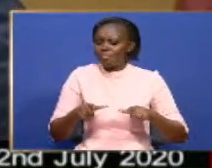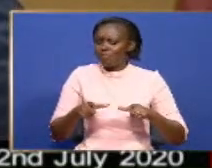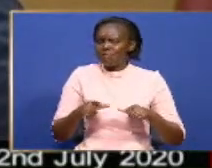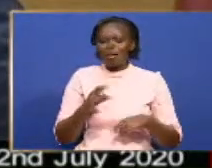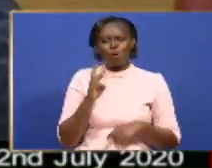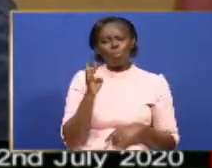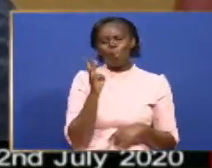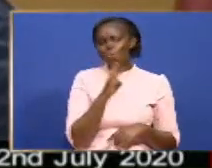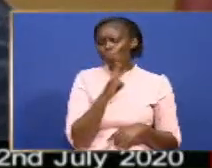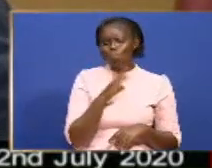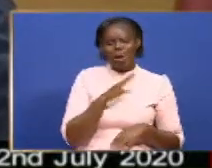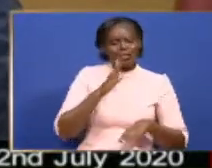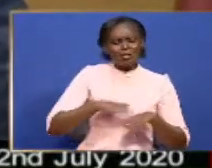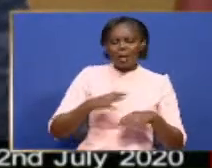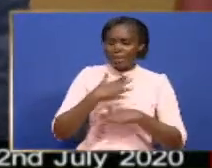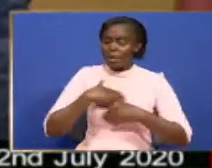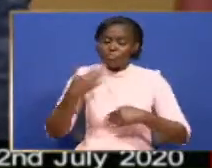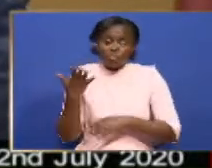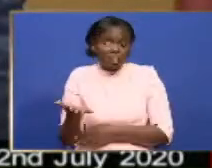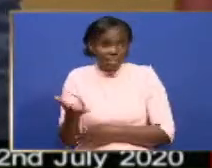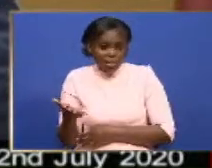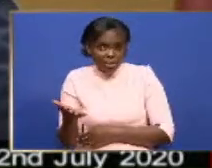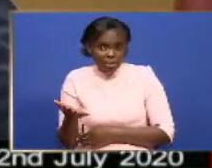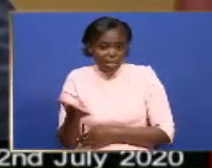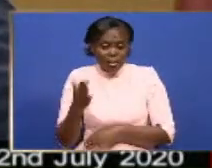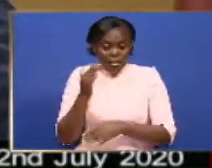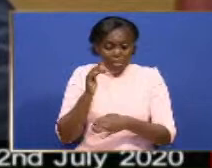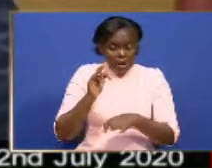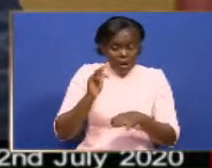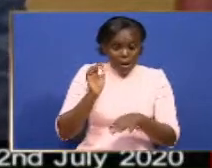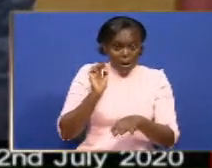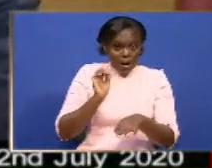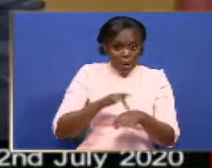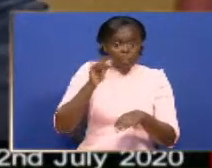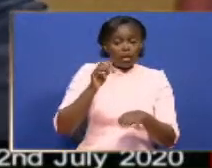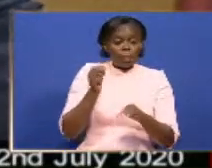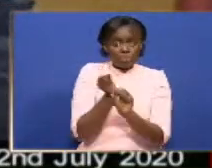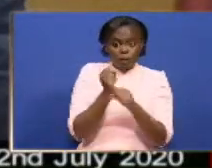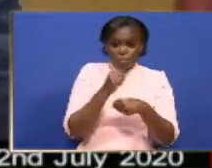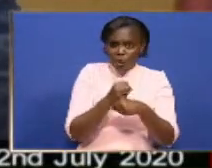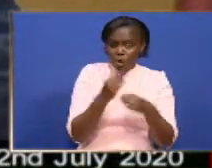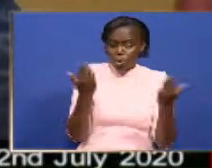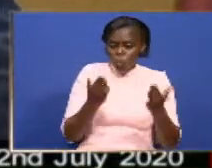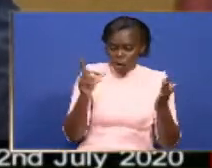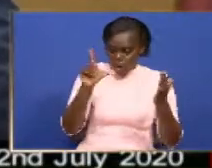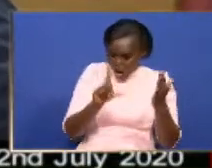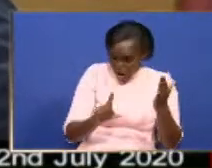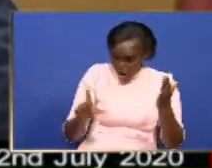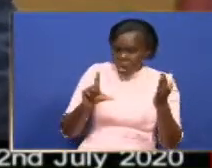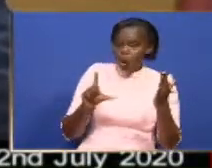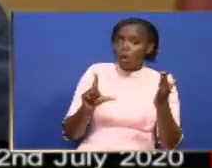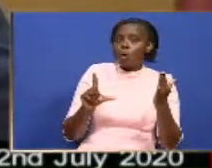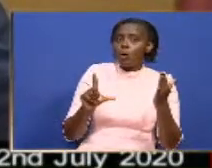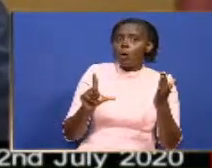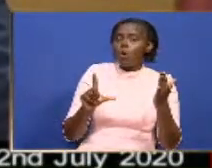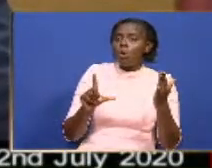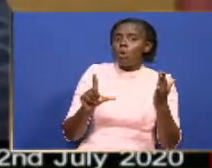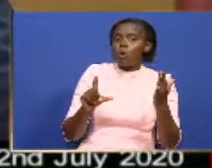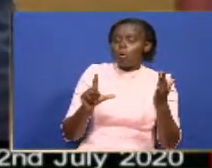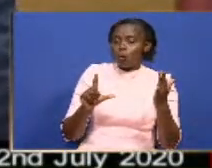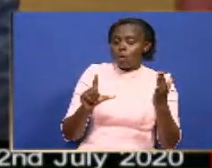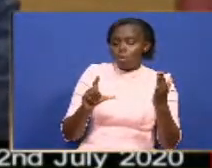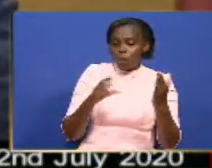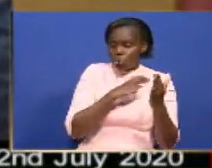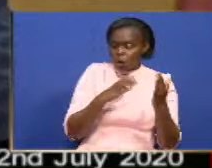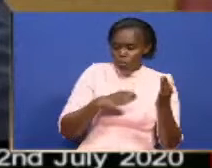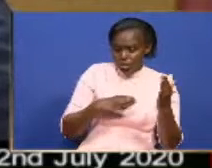than what the refugees are going through. And actually, attempts have been made in this country where the local community wants to go in as